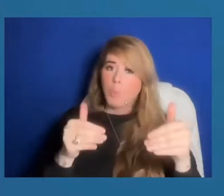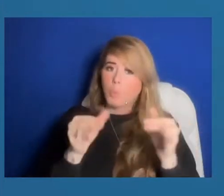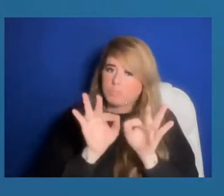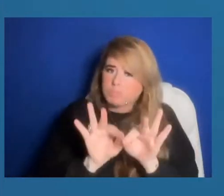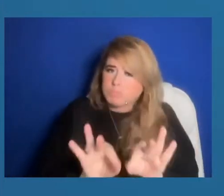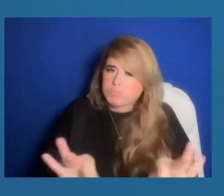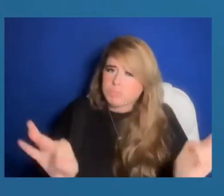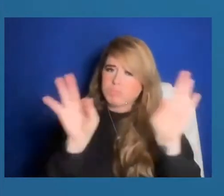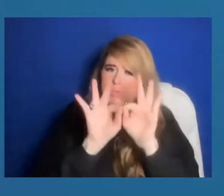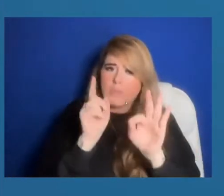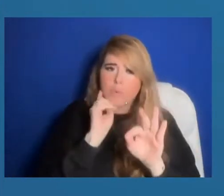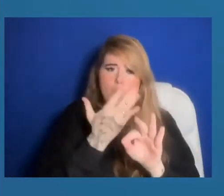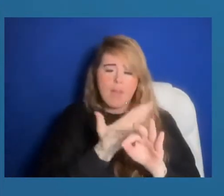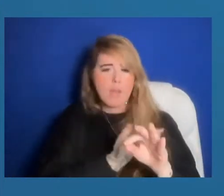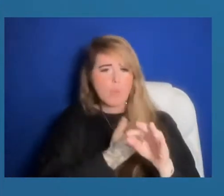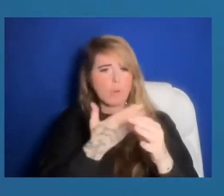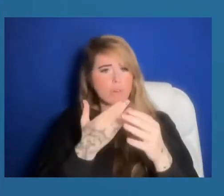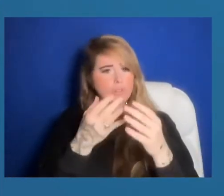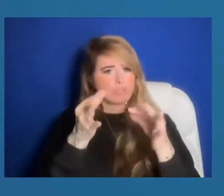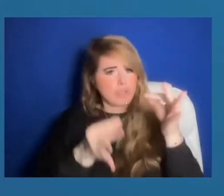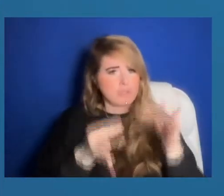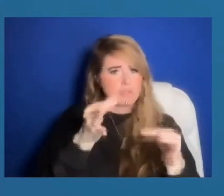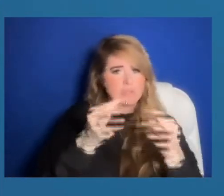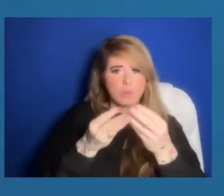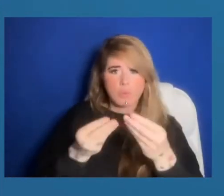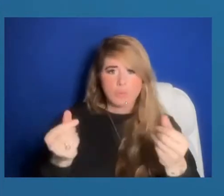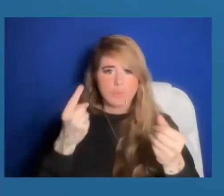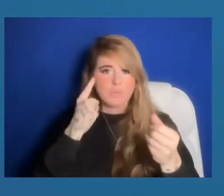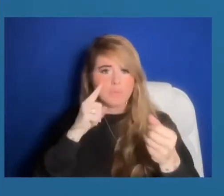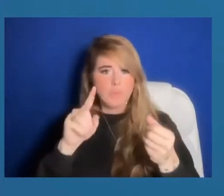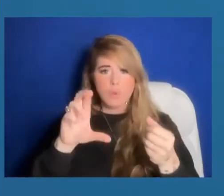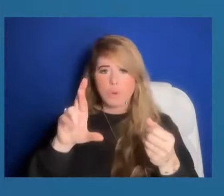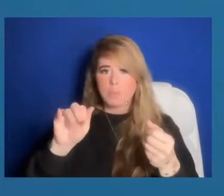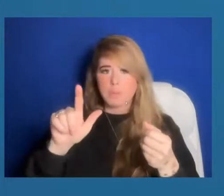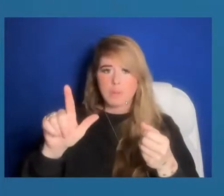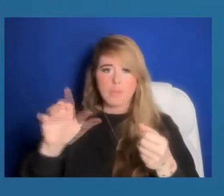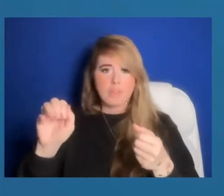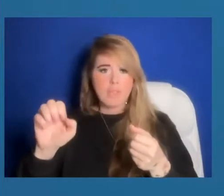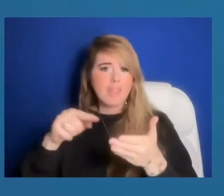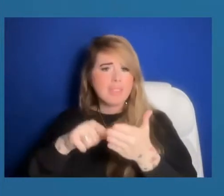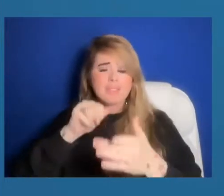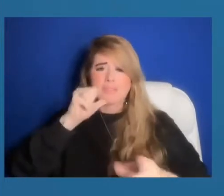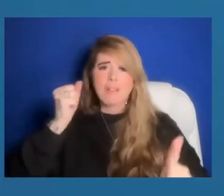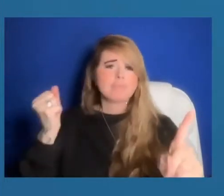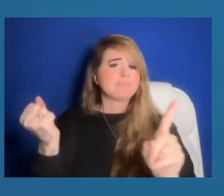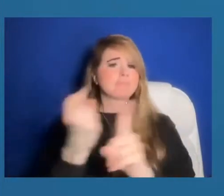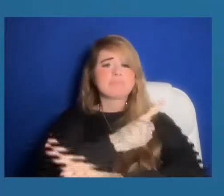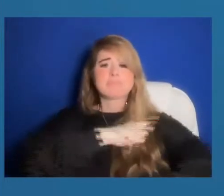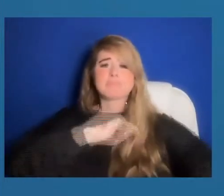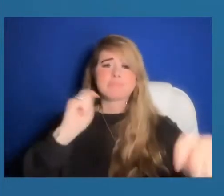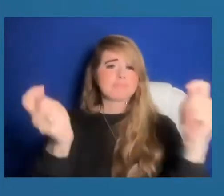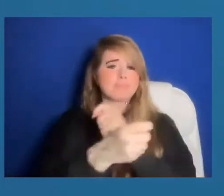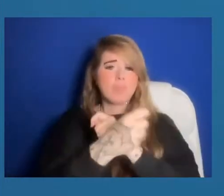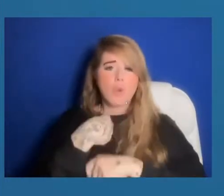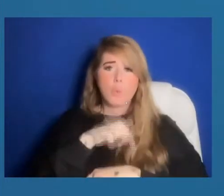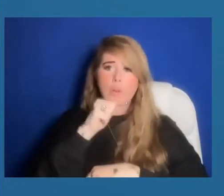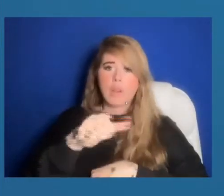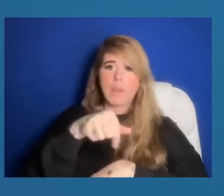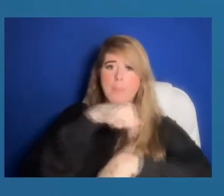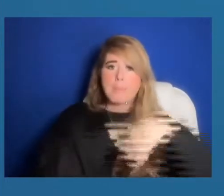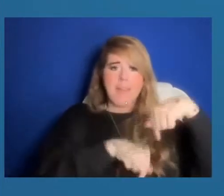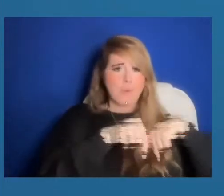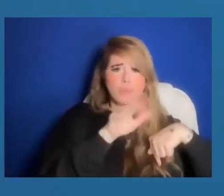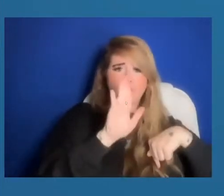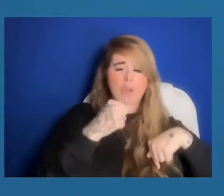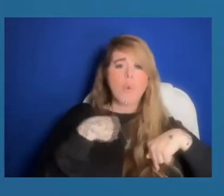the just resolution of a criminal case, and that this is not a whimsical change, it's not a step backward. In fact, it's a very big step forward to getting